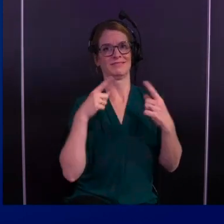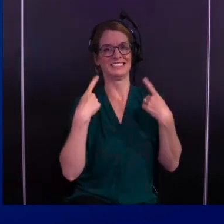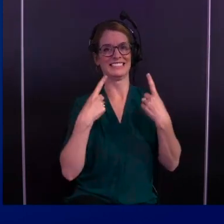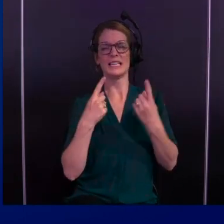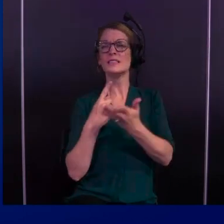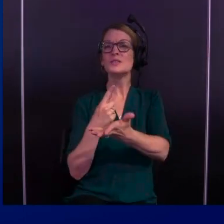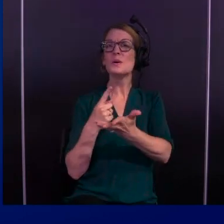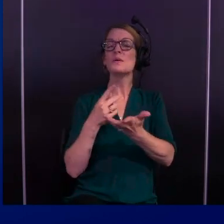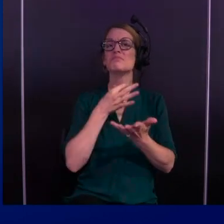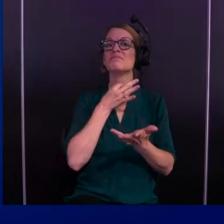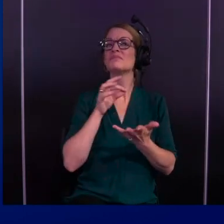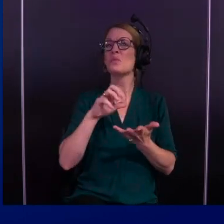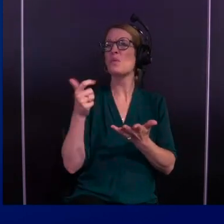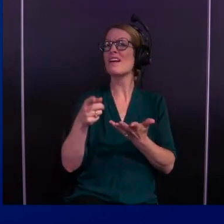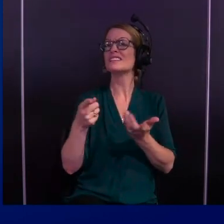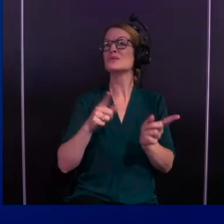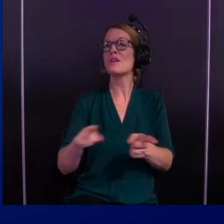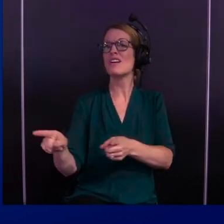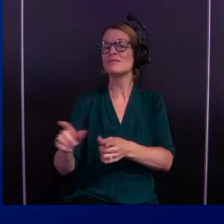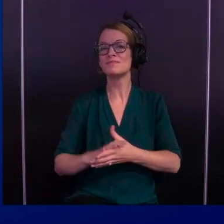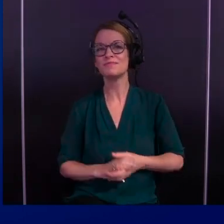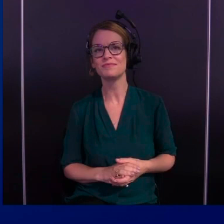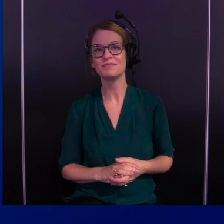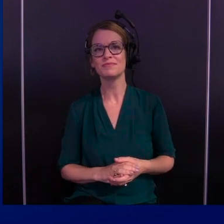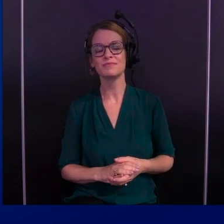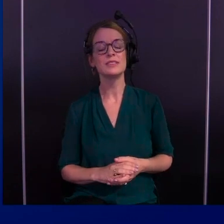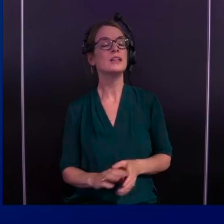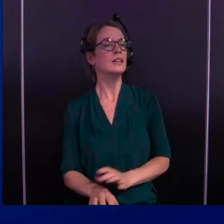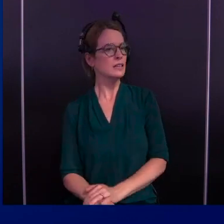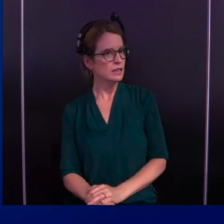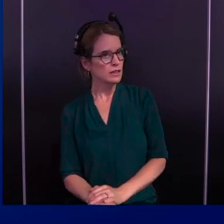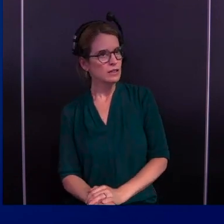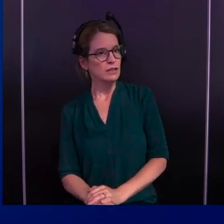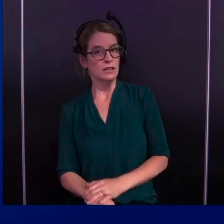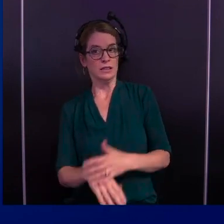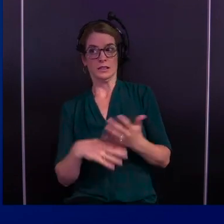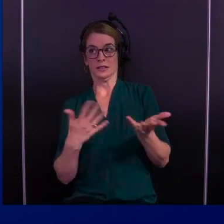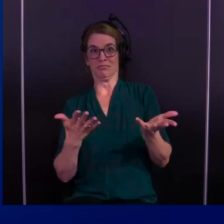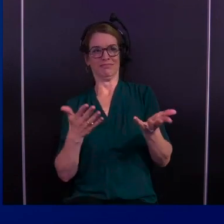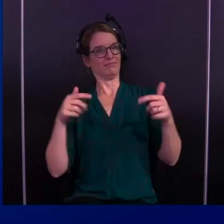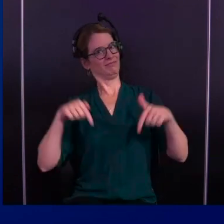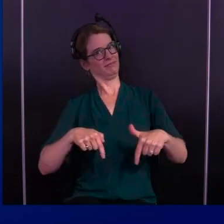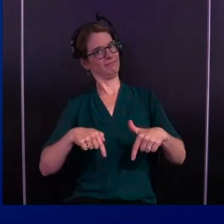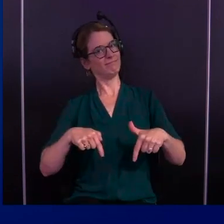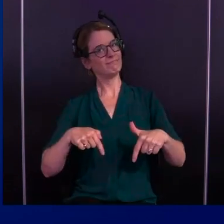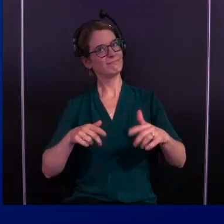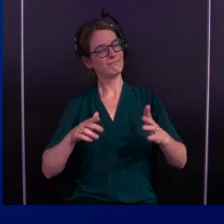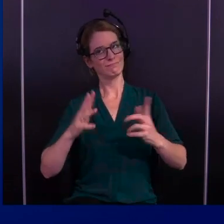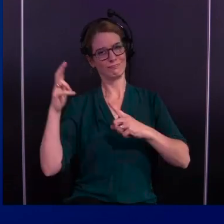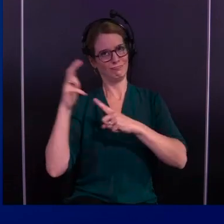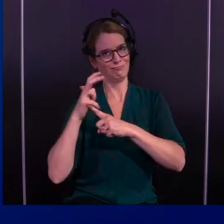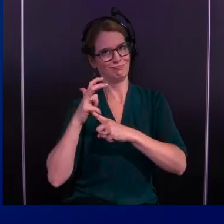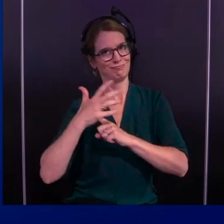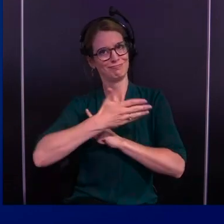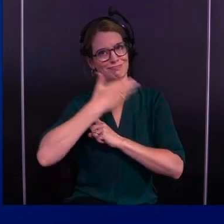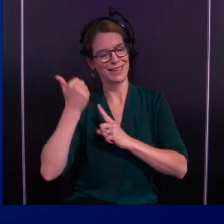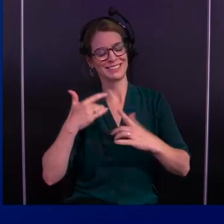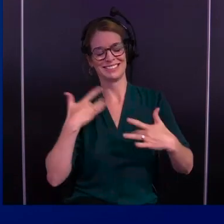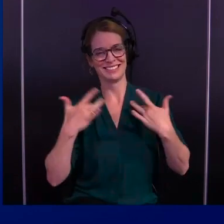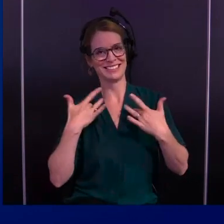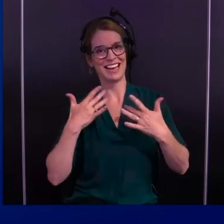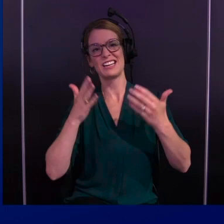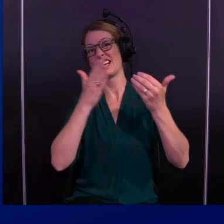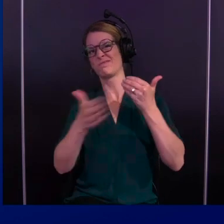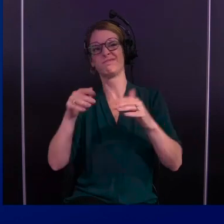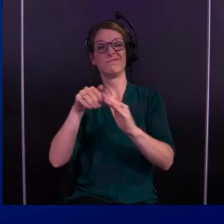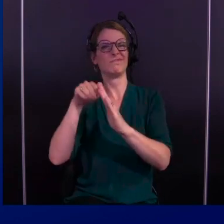going on here at Reinforce? Well, this is the most exciting time, obviously, for me. So Good it's all going to be good downhill answer,